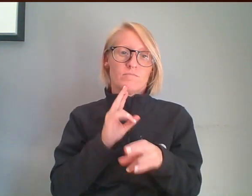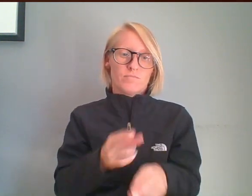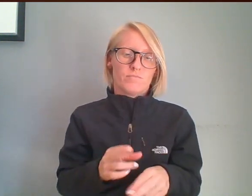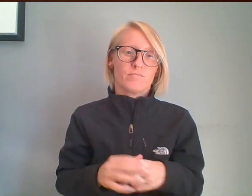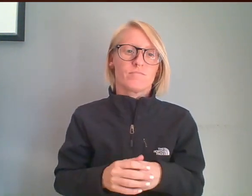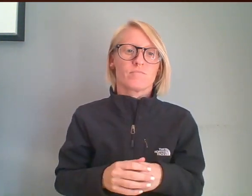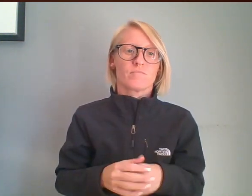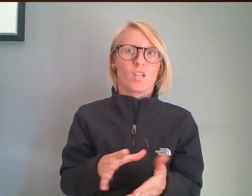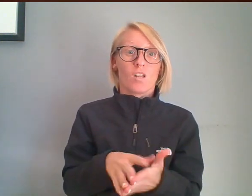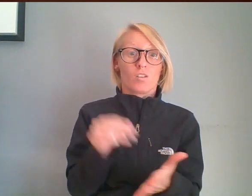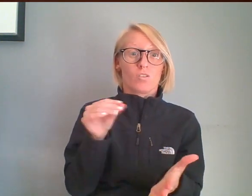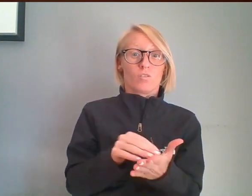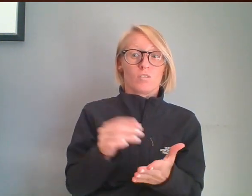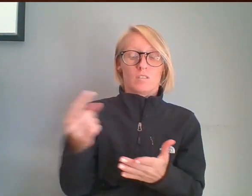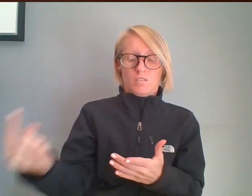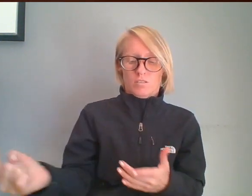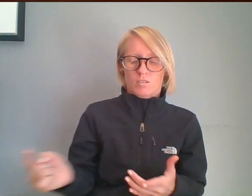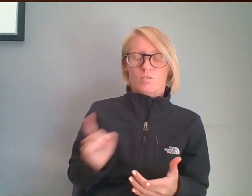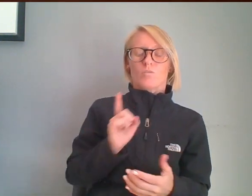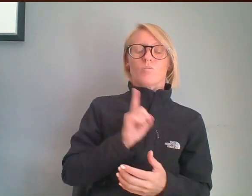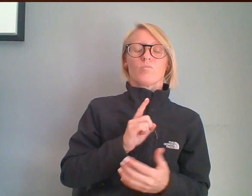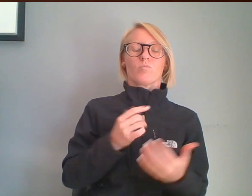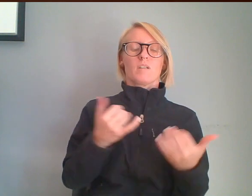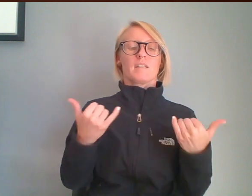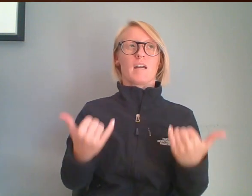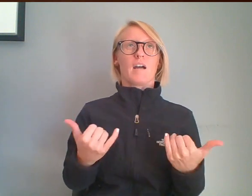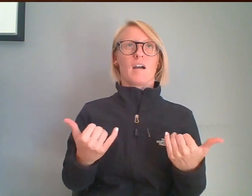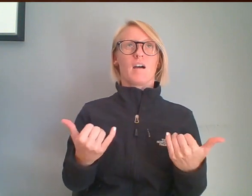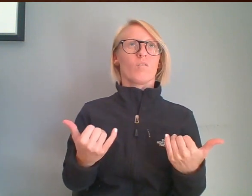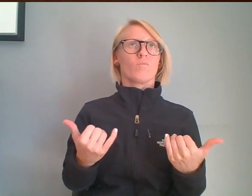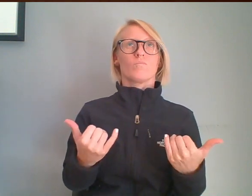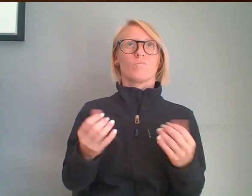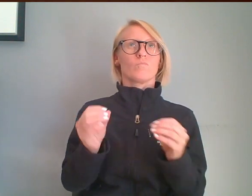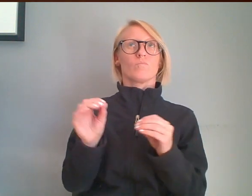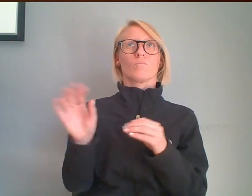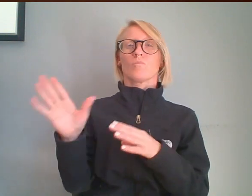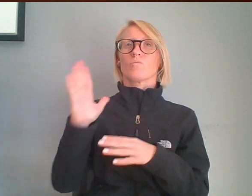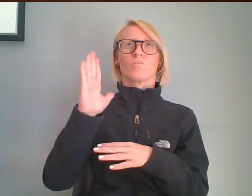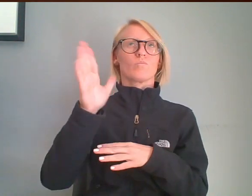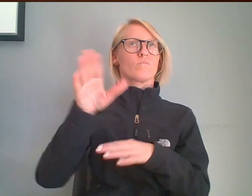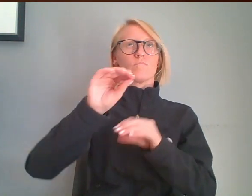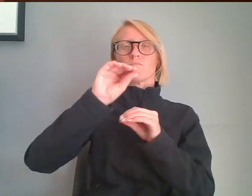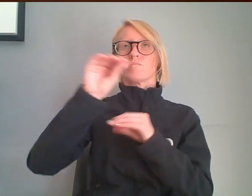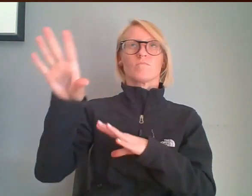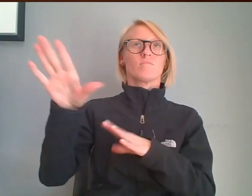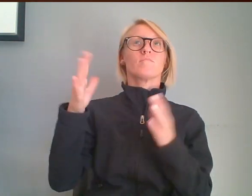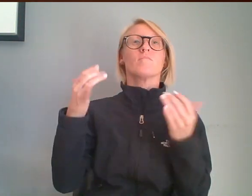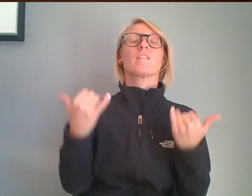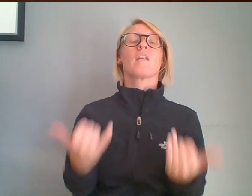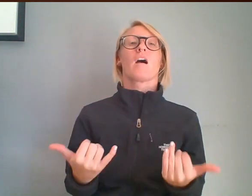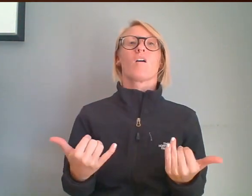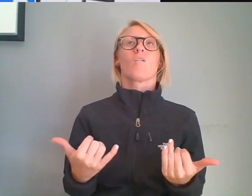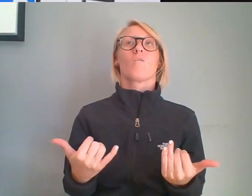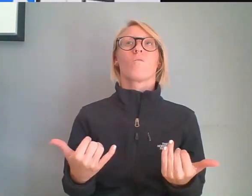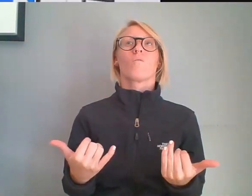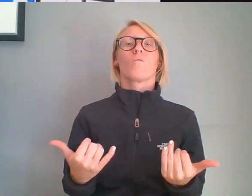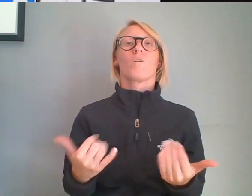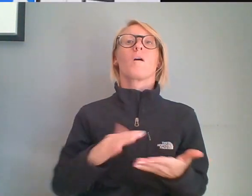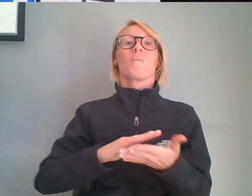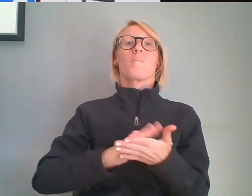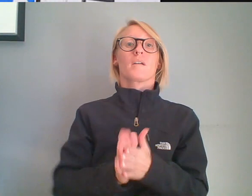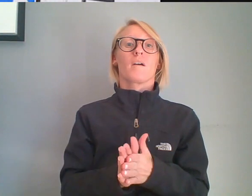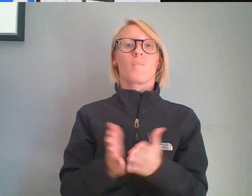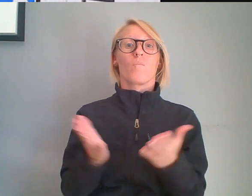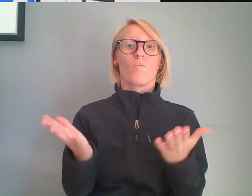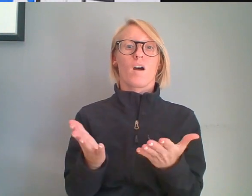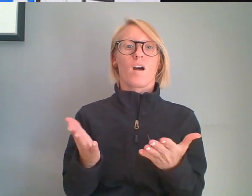bring yourself into the present moment, rather than being worried about the future consequences, you can actually be less nervous. Most